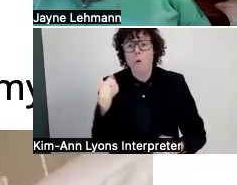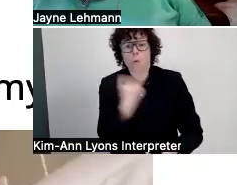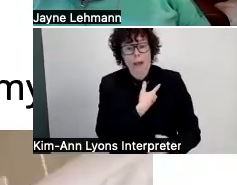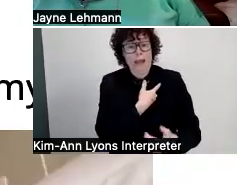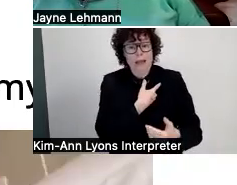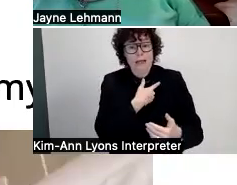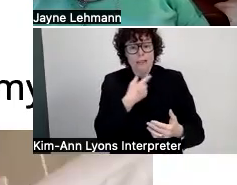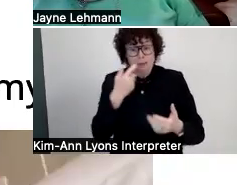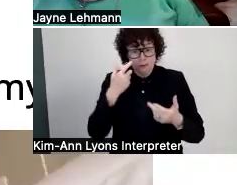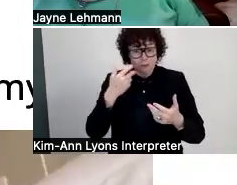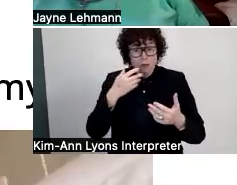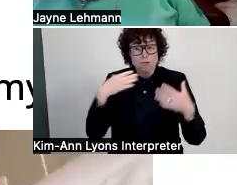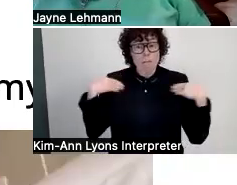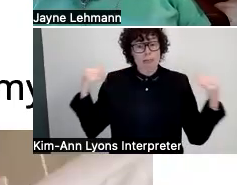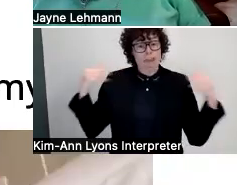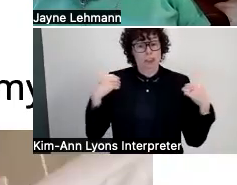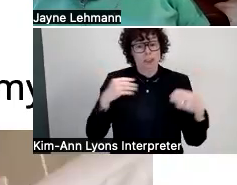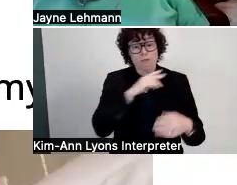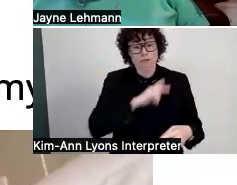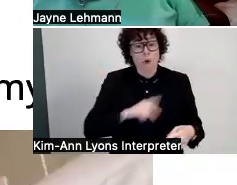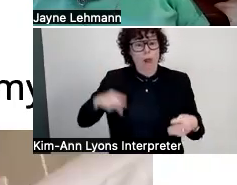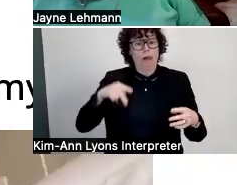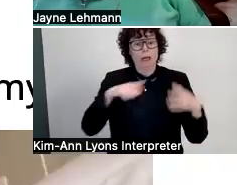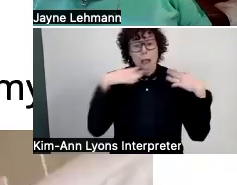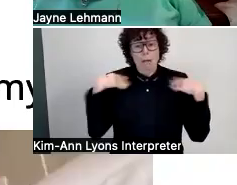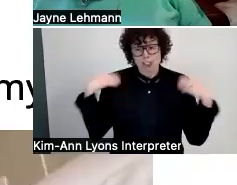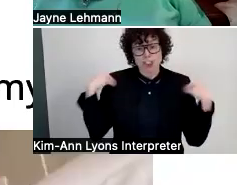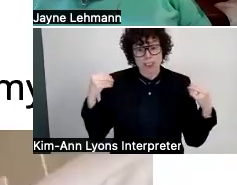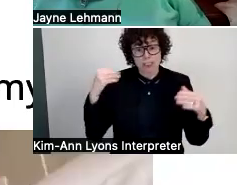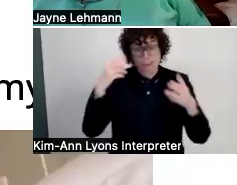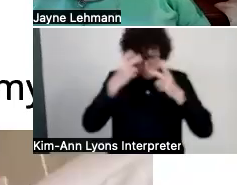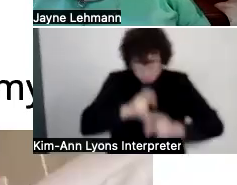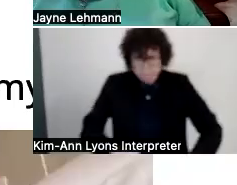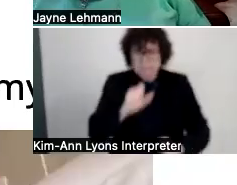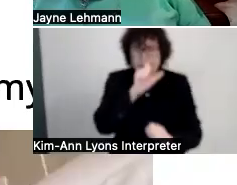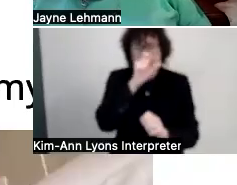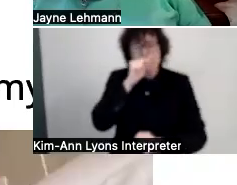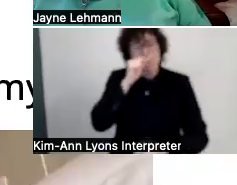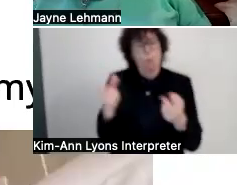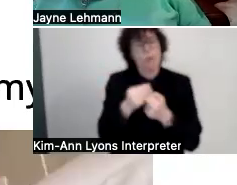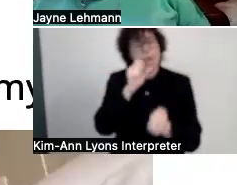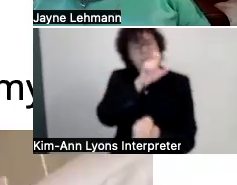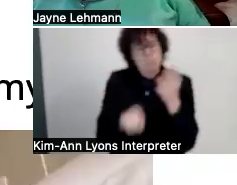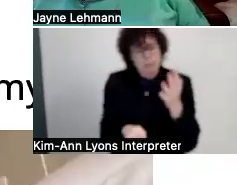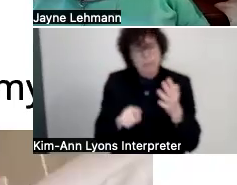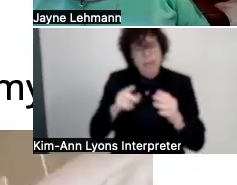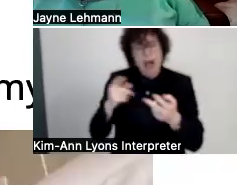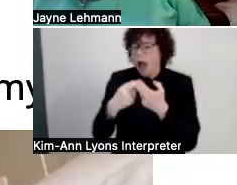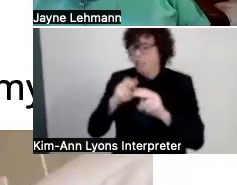from parents like me about their family members not being safe in